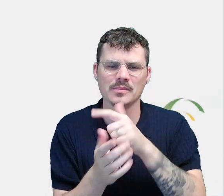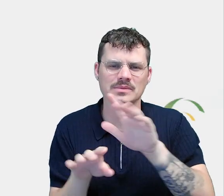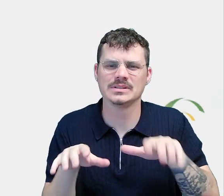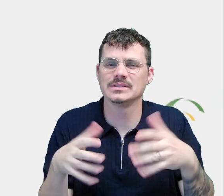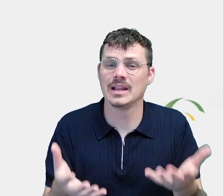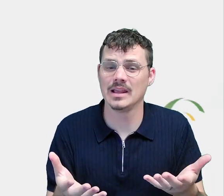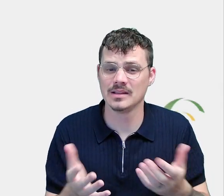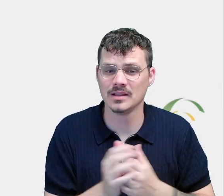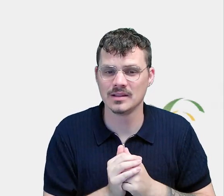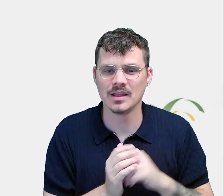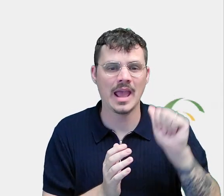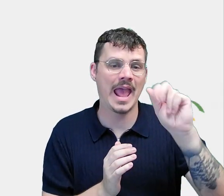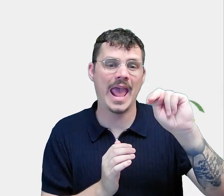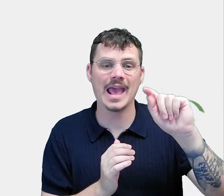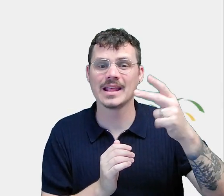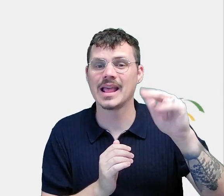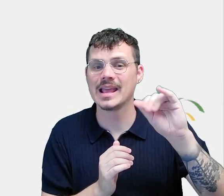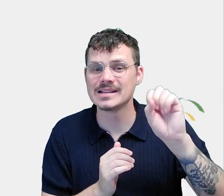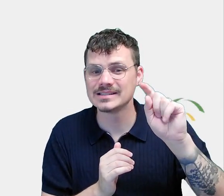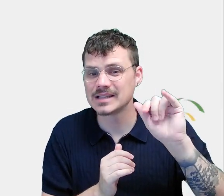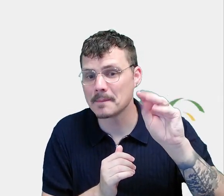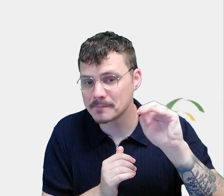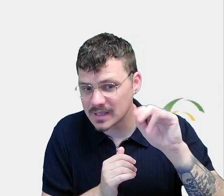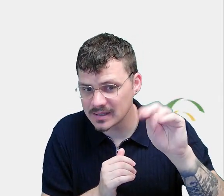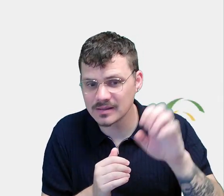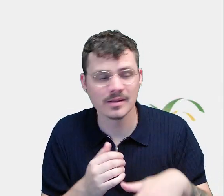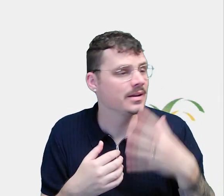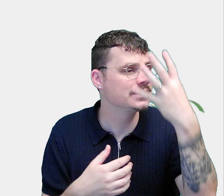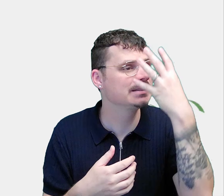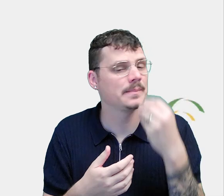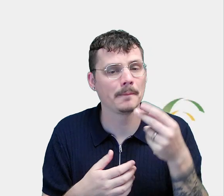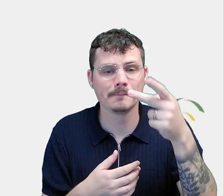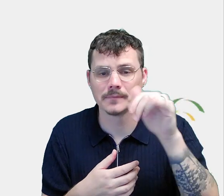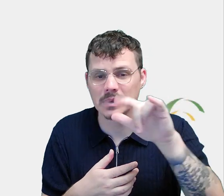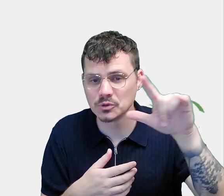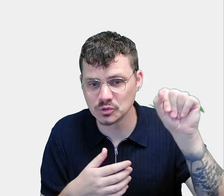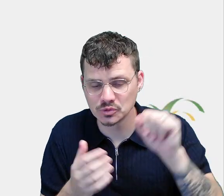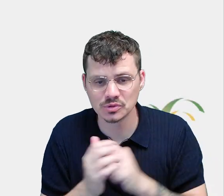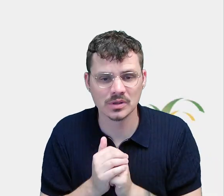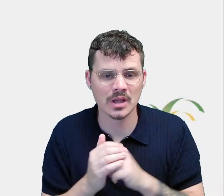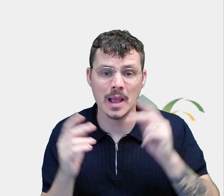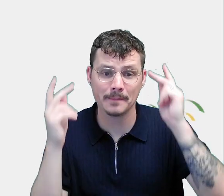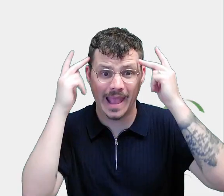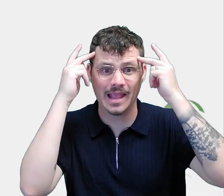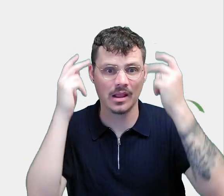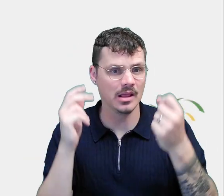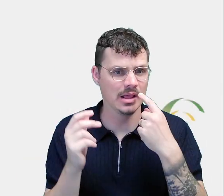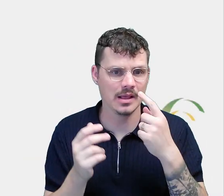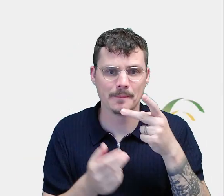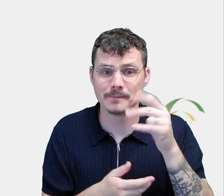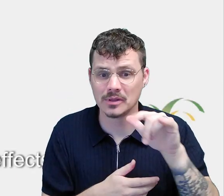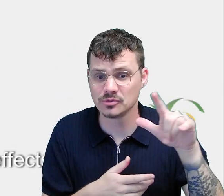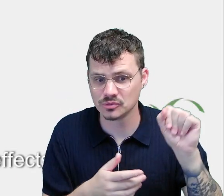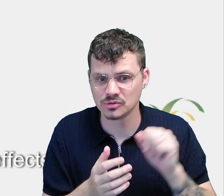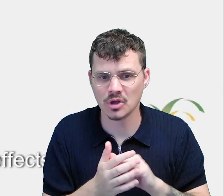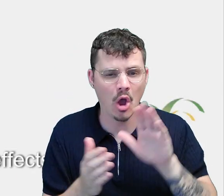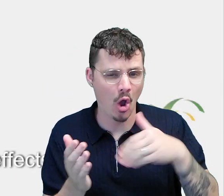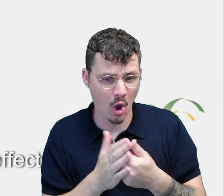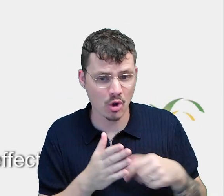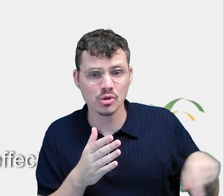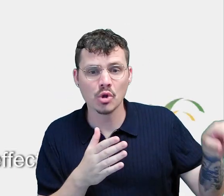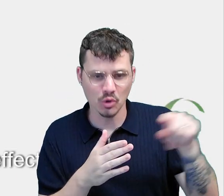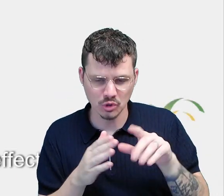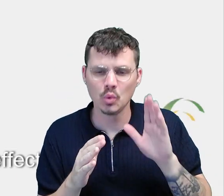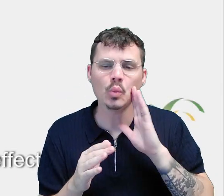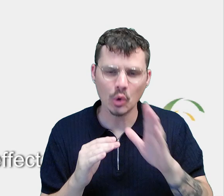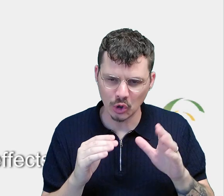medication, antihistamines, sleeping pills, panic pills. All those have